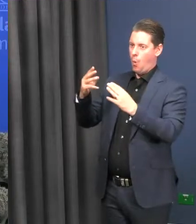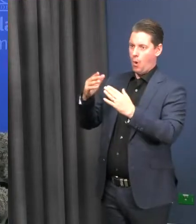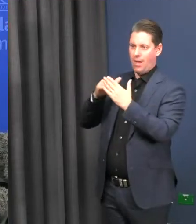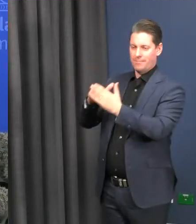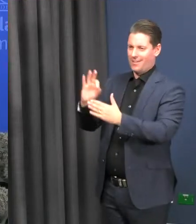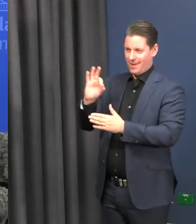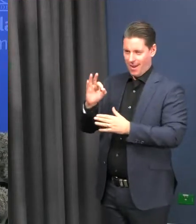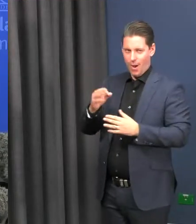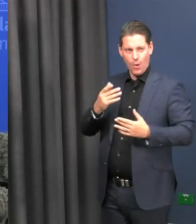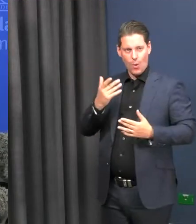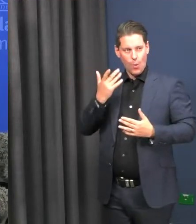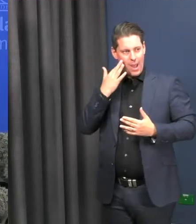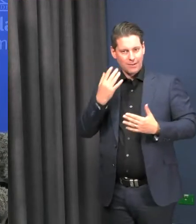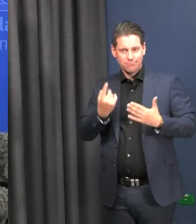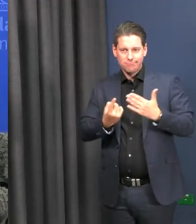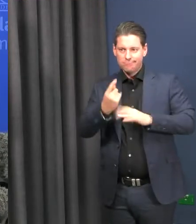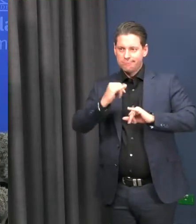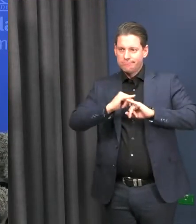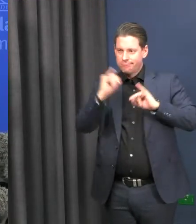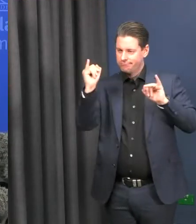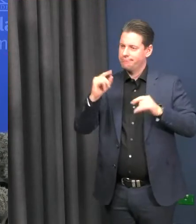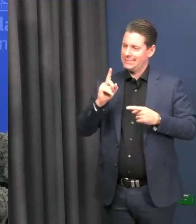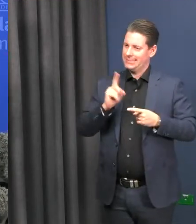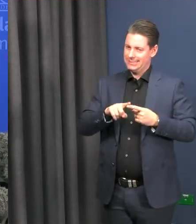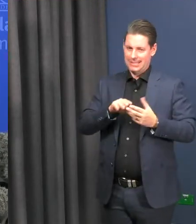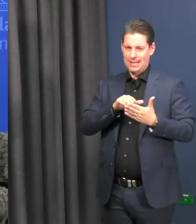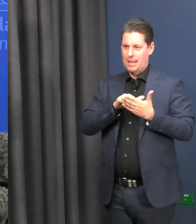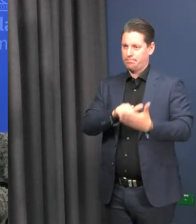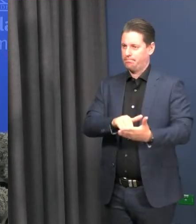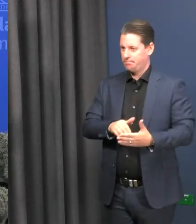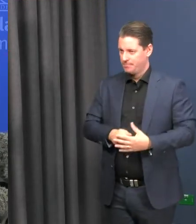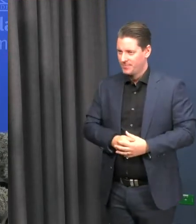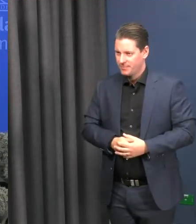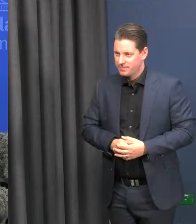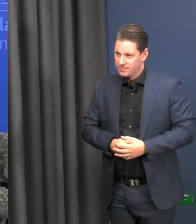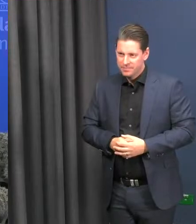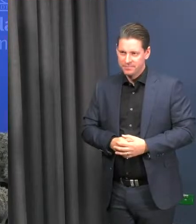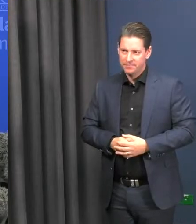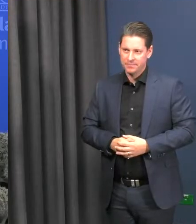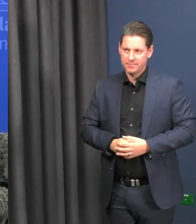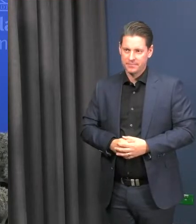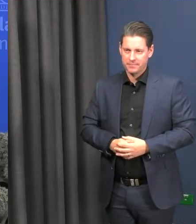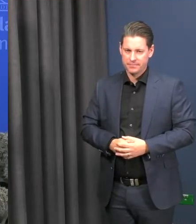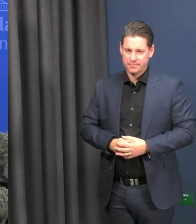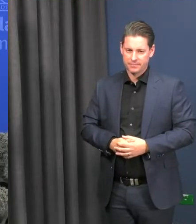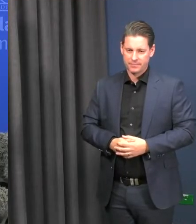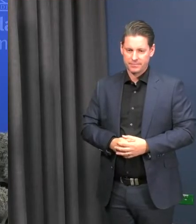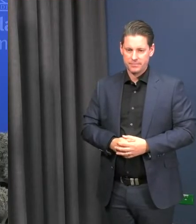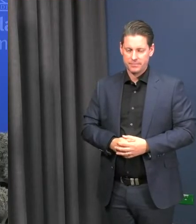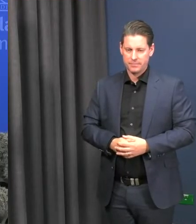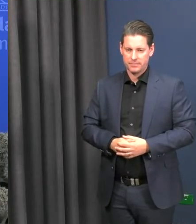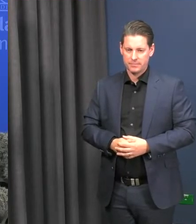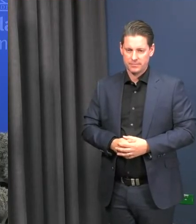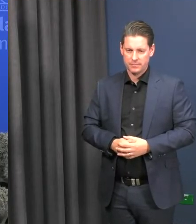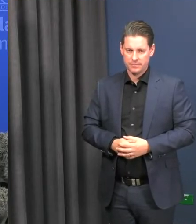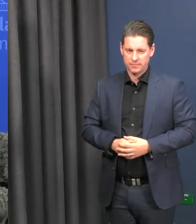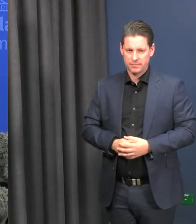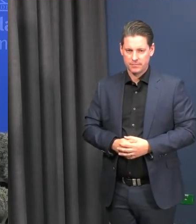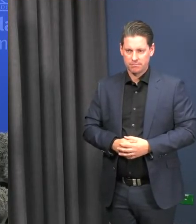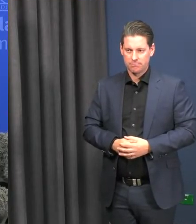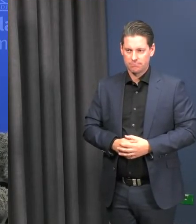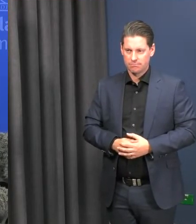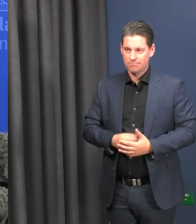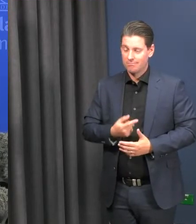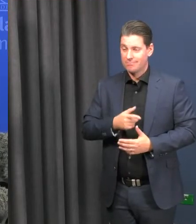that the Premier and I'm sure he would agree, it was absolutely extraordinary to see